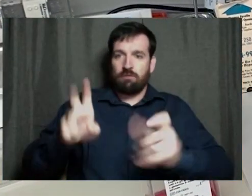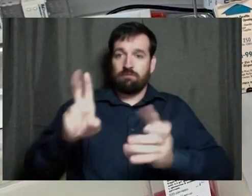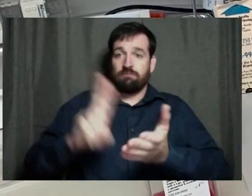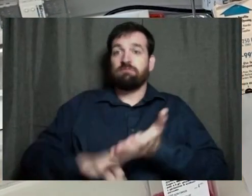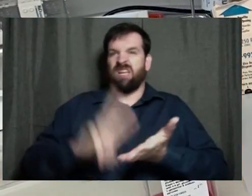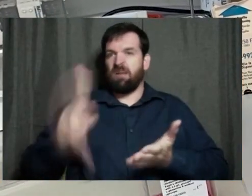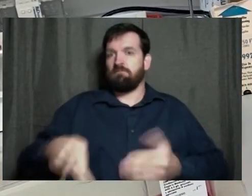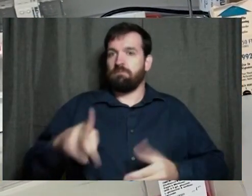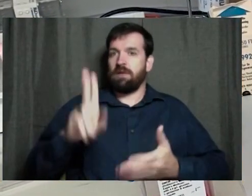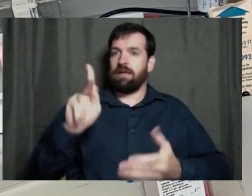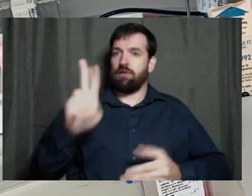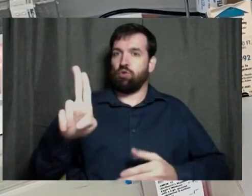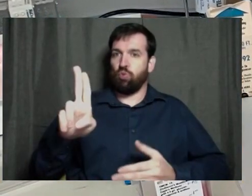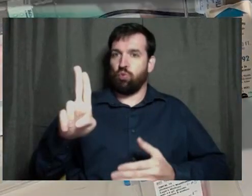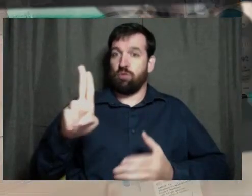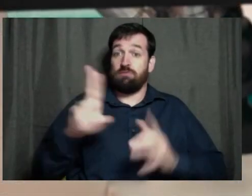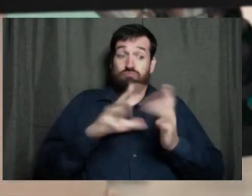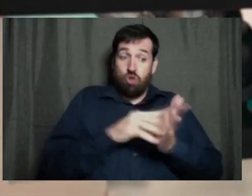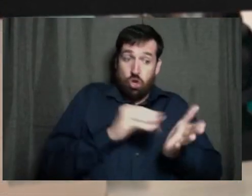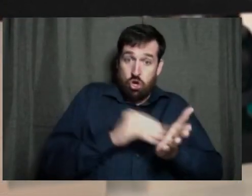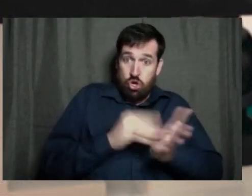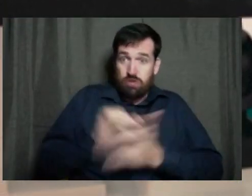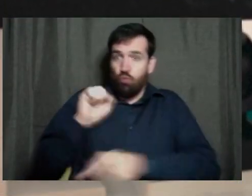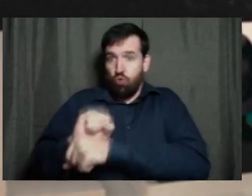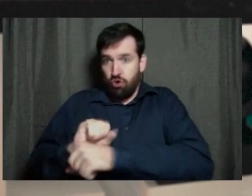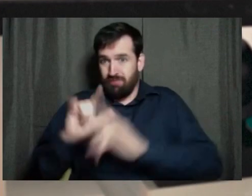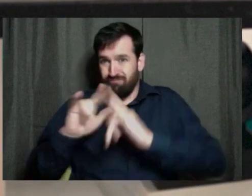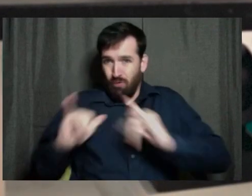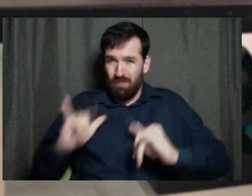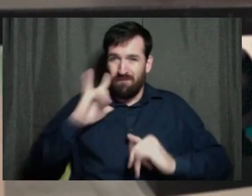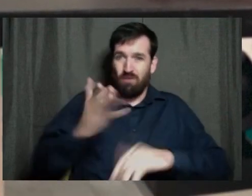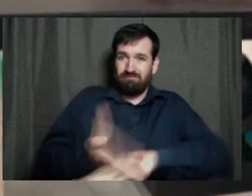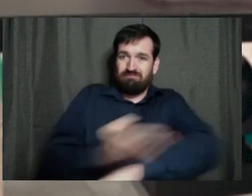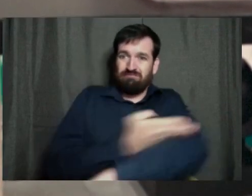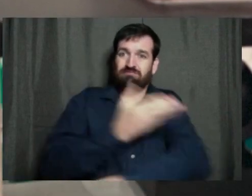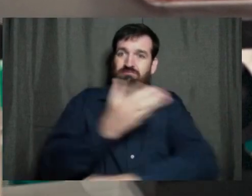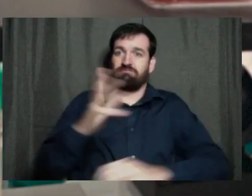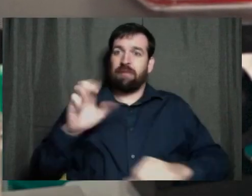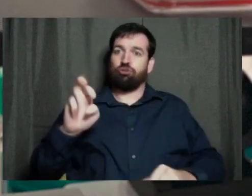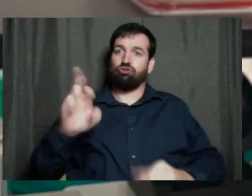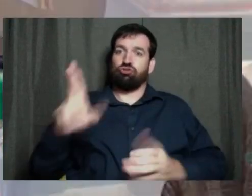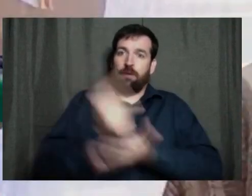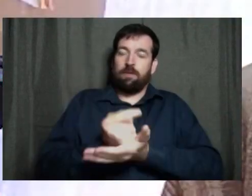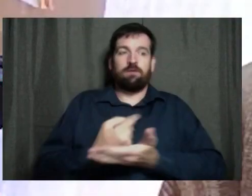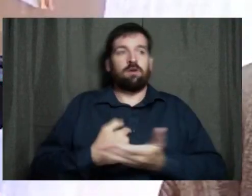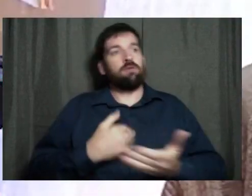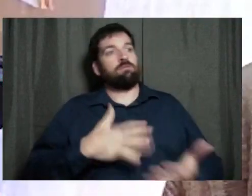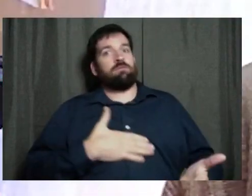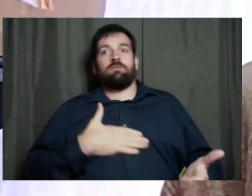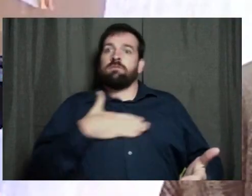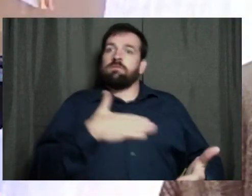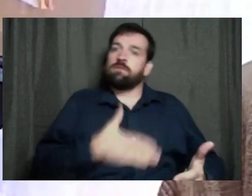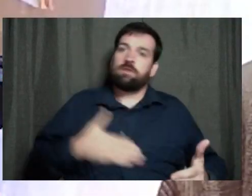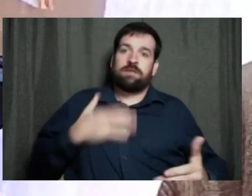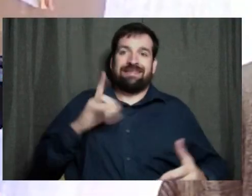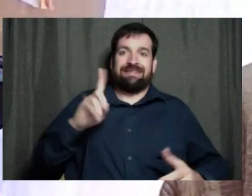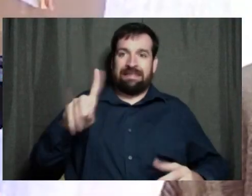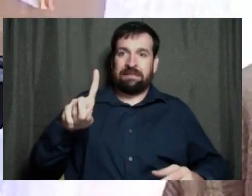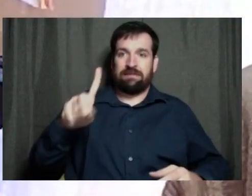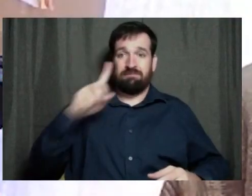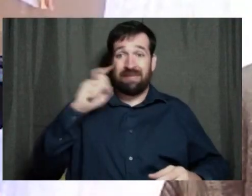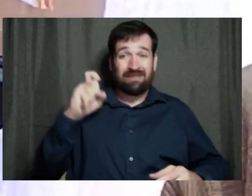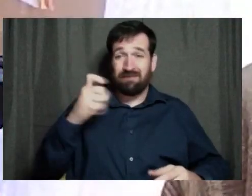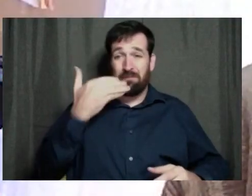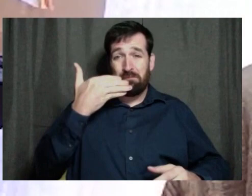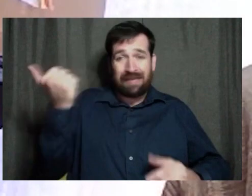was learning and working to improve cancer treatments for others. I'm so grateful that I did, because I had honestly the best outcome that I could